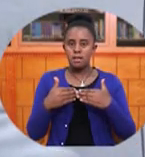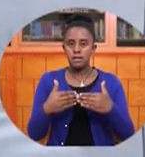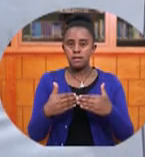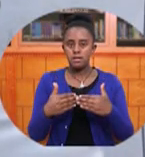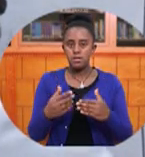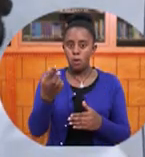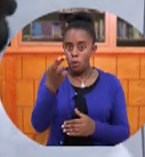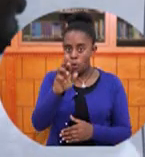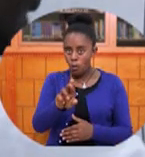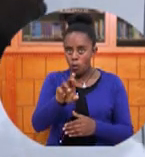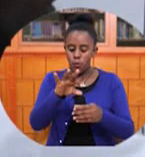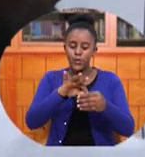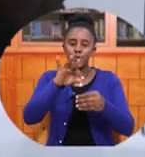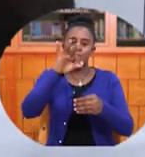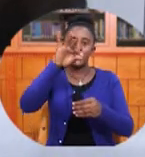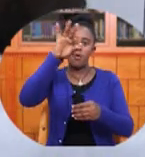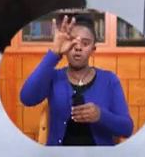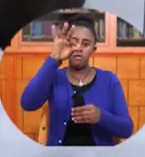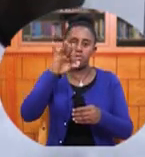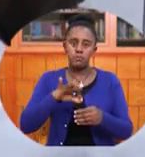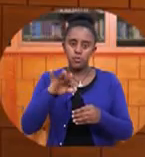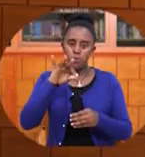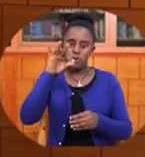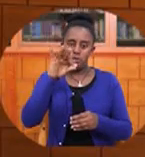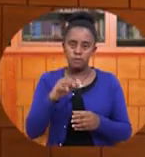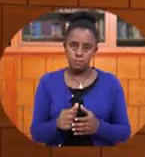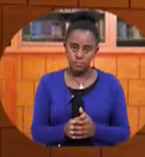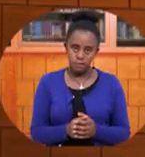breath, or soul.